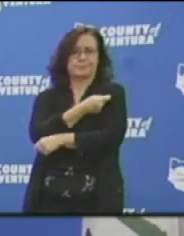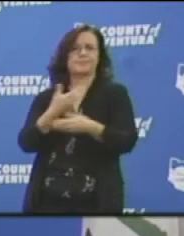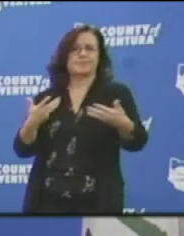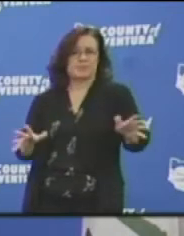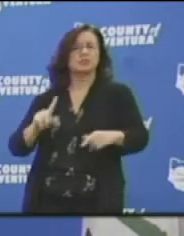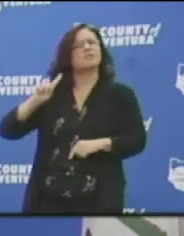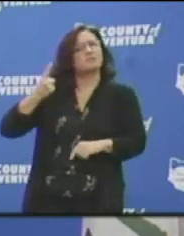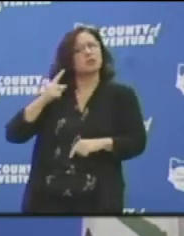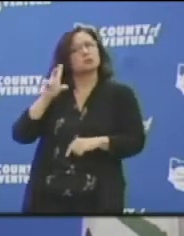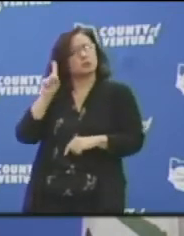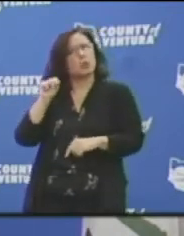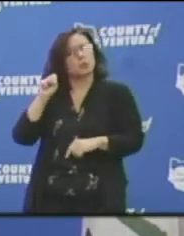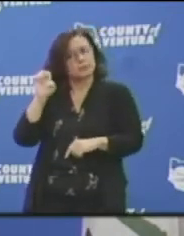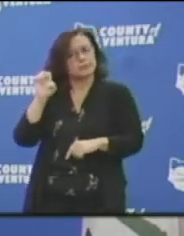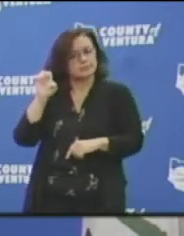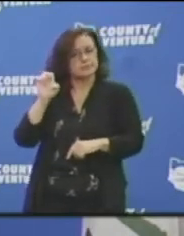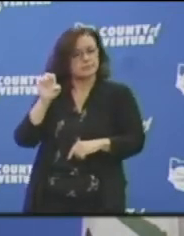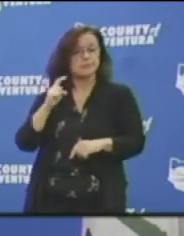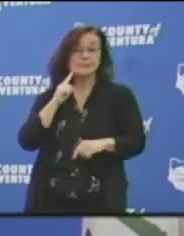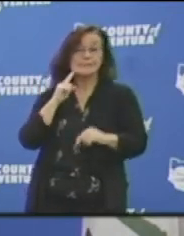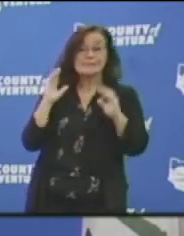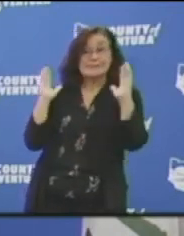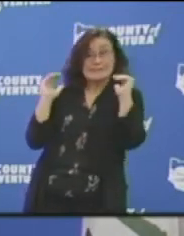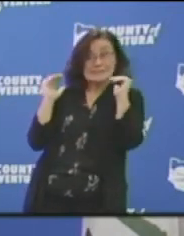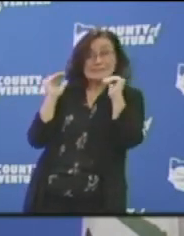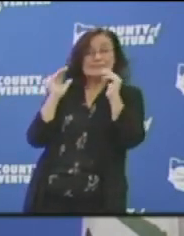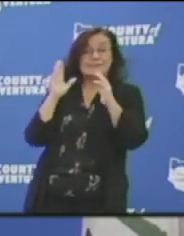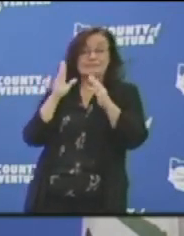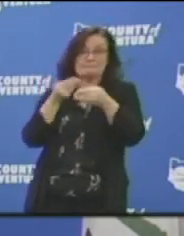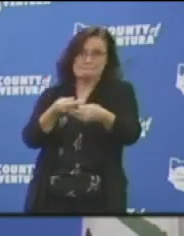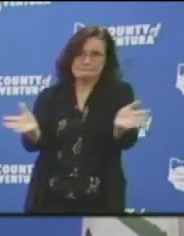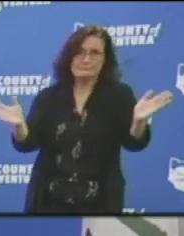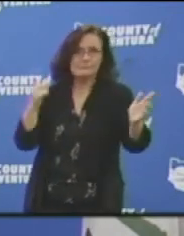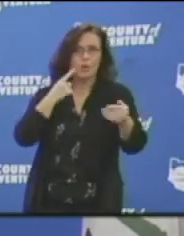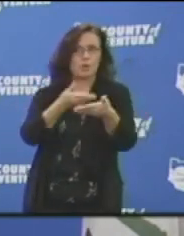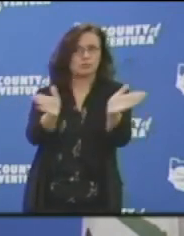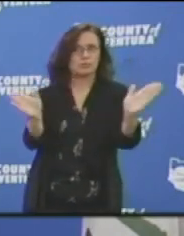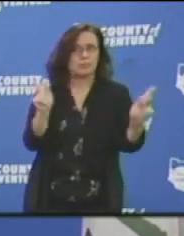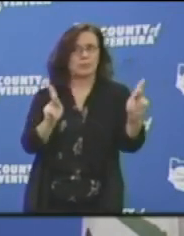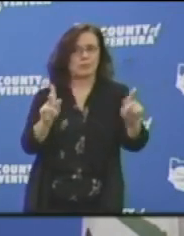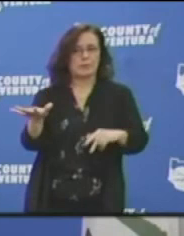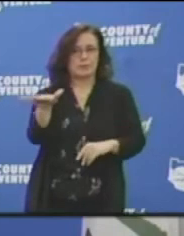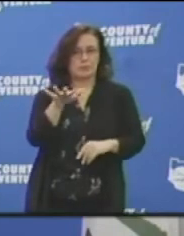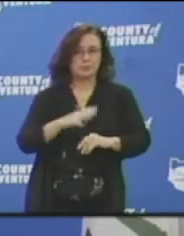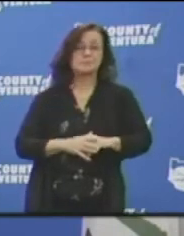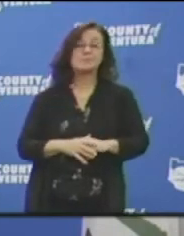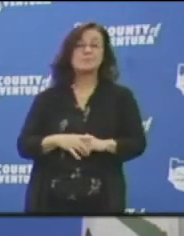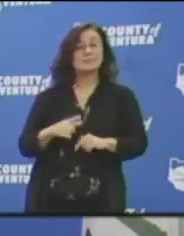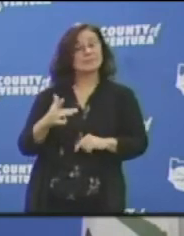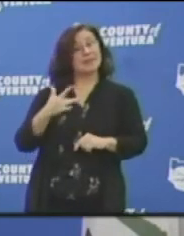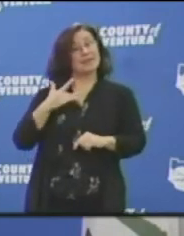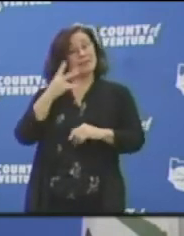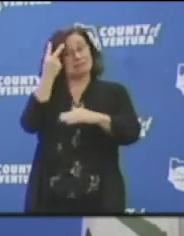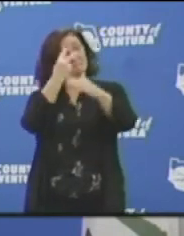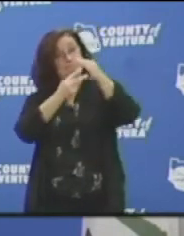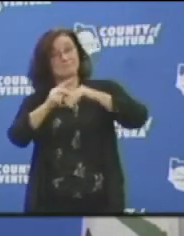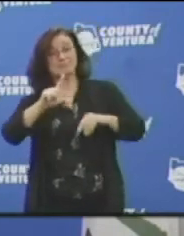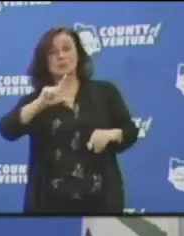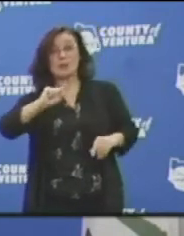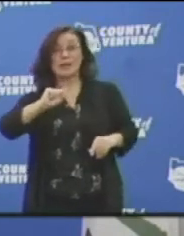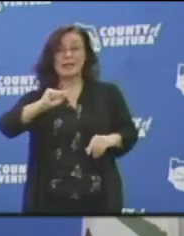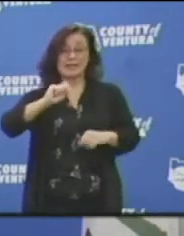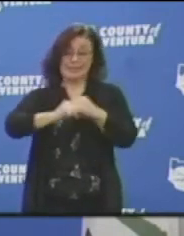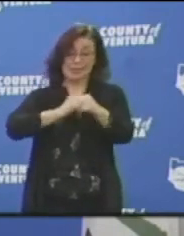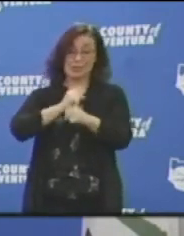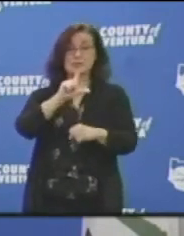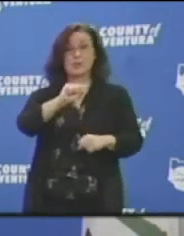become more available to the public. And we're hopeful that 2021 will be a much better year